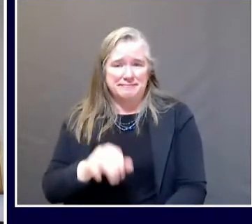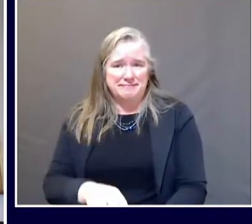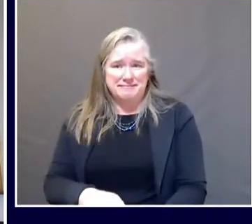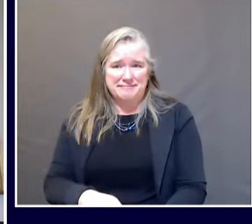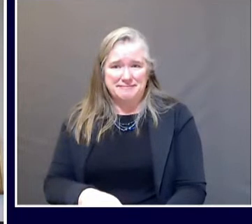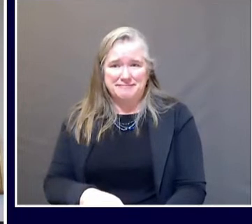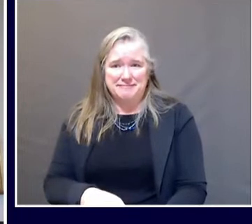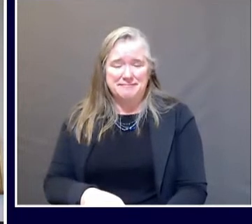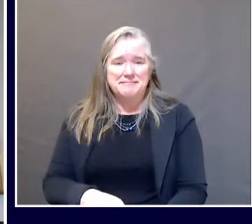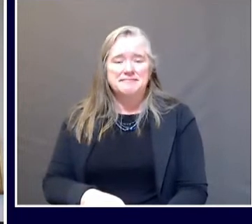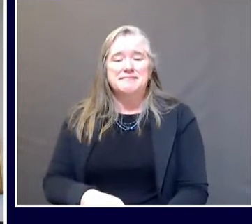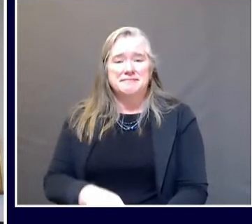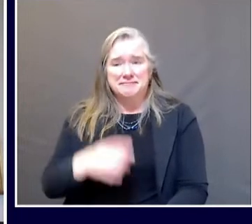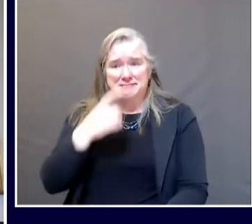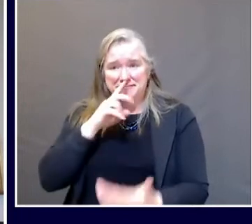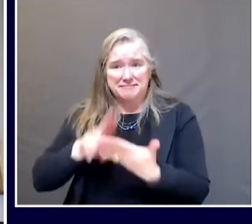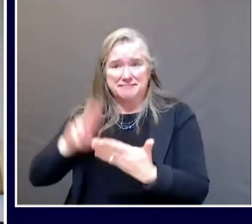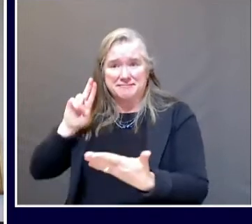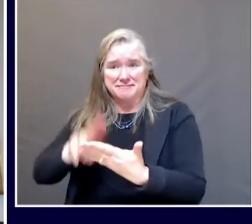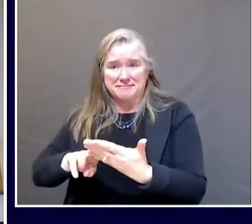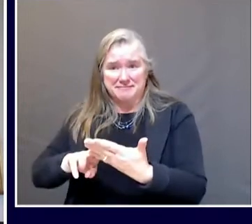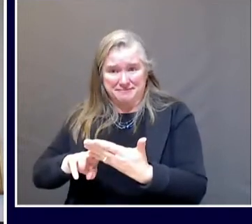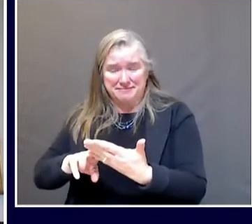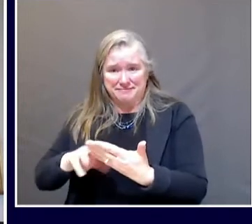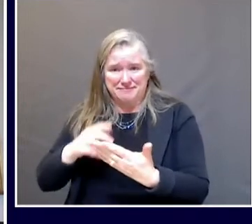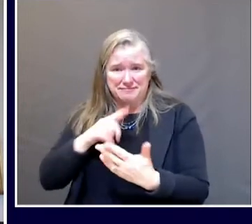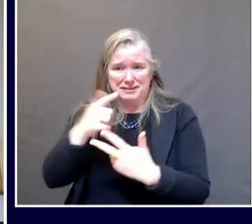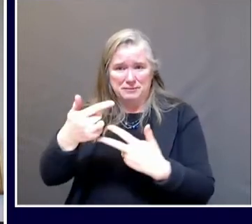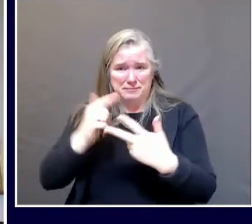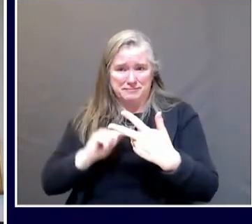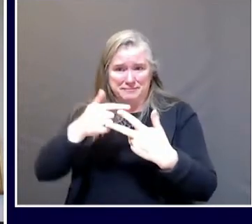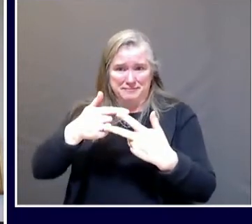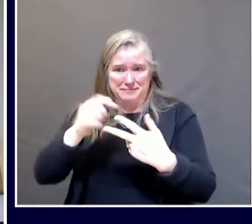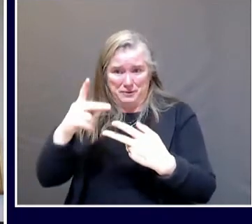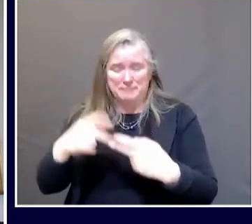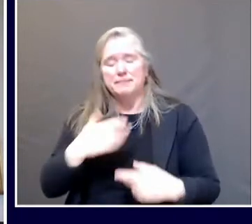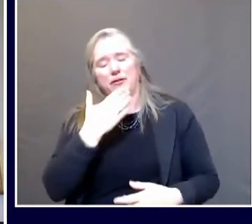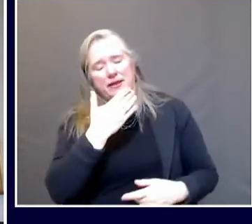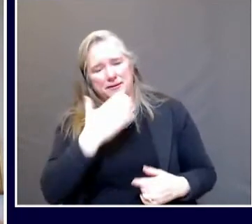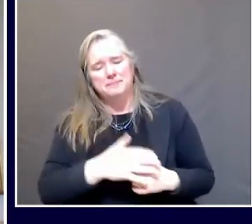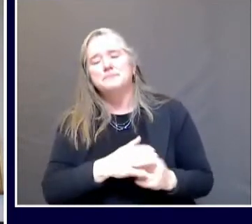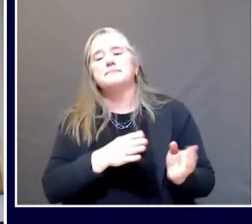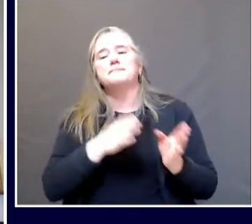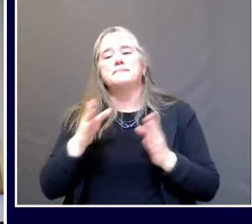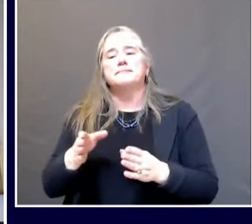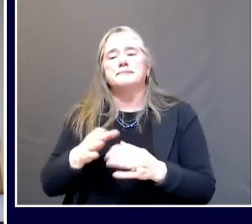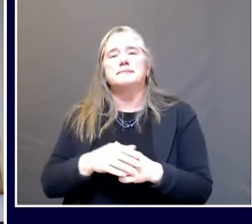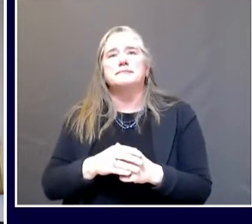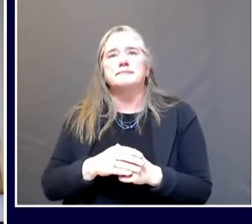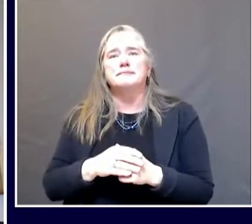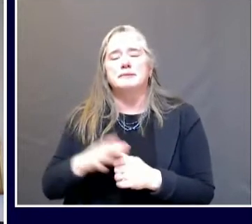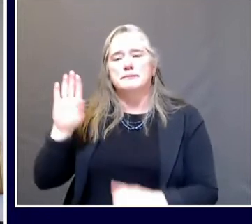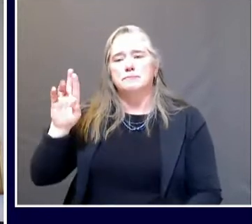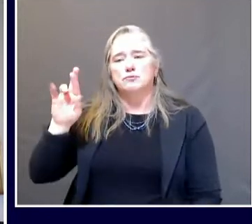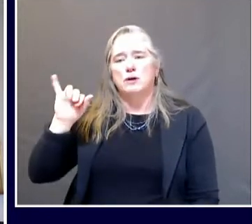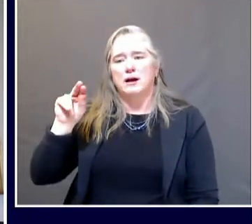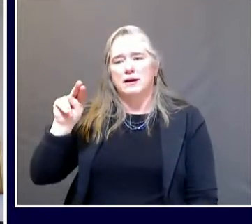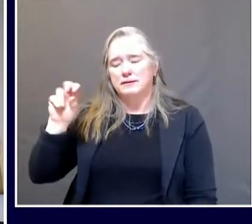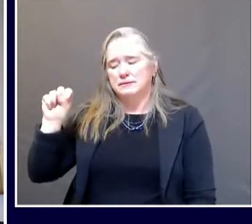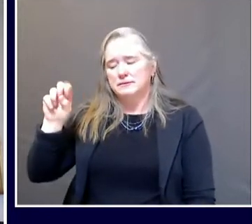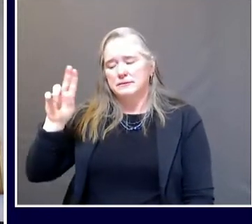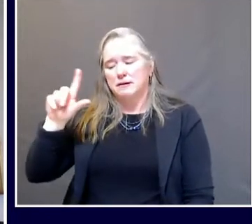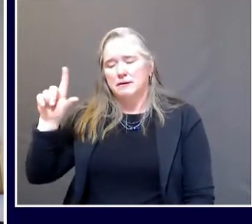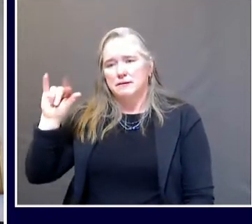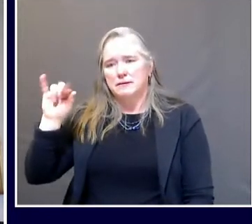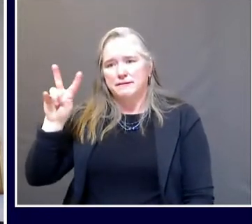not, Dustin. Mind if I come back to you next? That's fine. Okay, we'll come back to you in a minute while I turn to Brian Sullivan. That